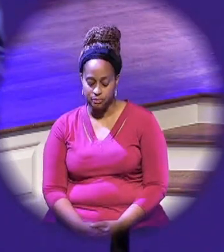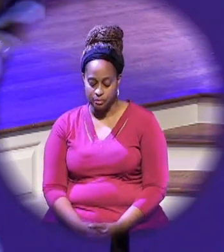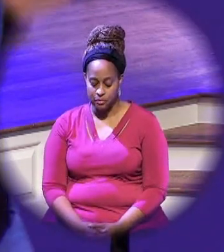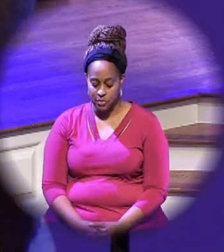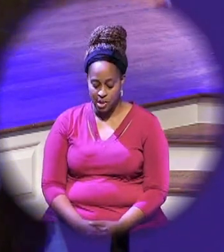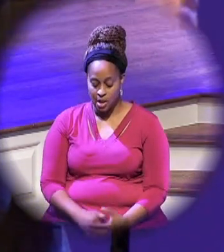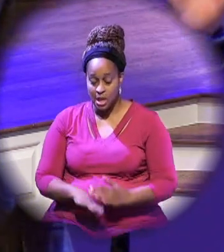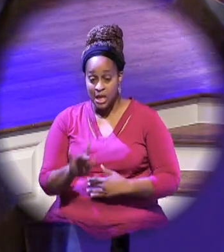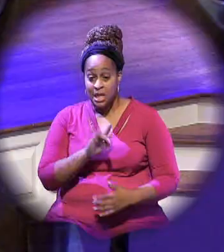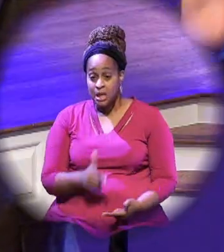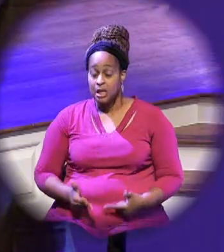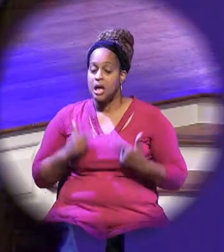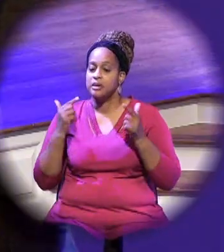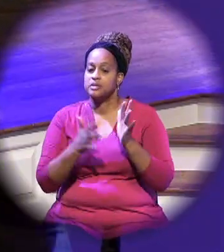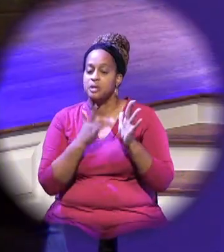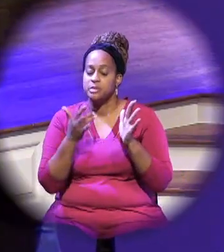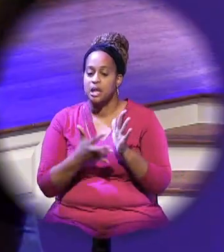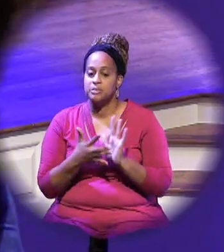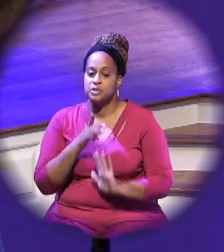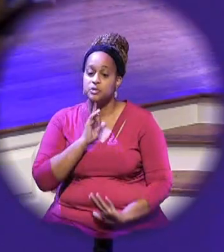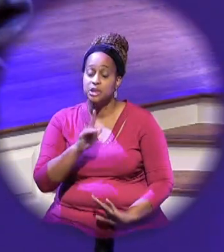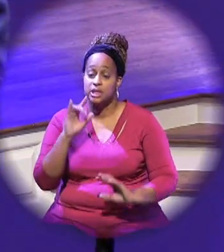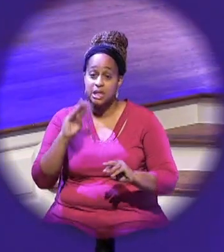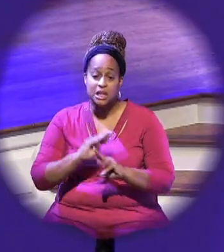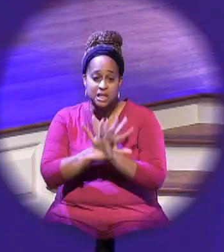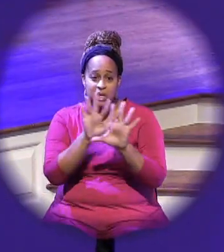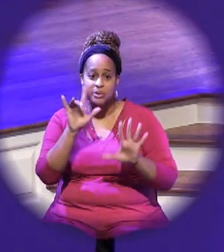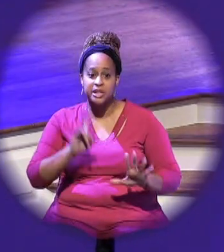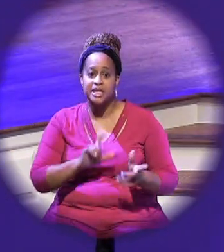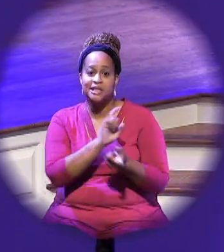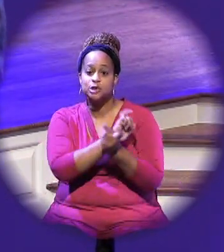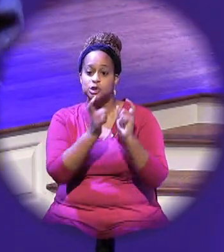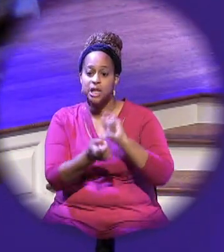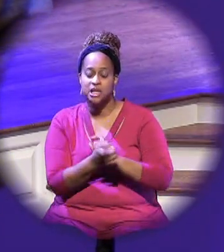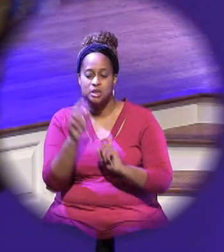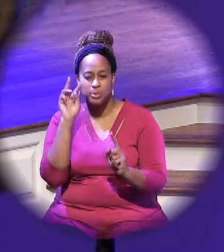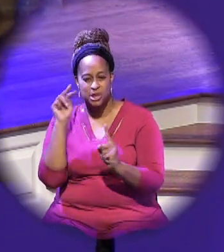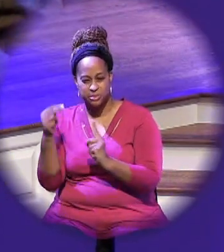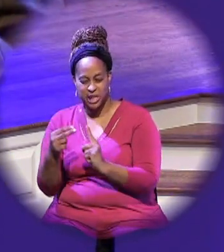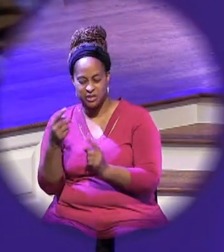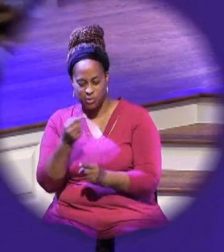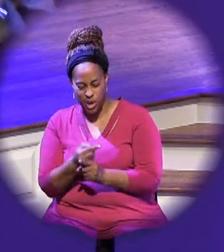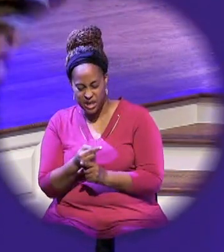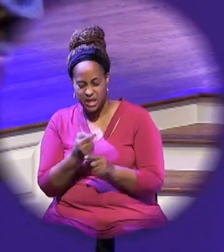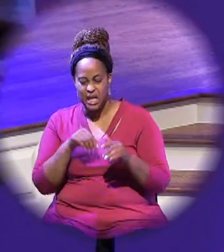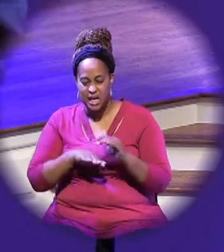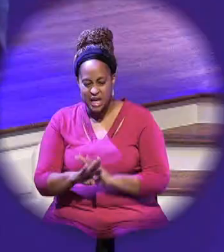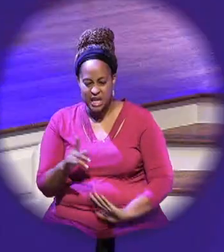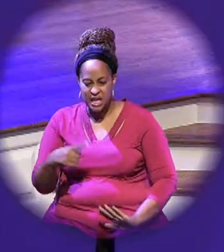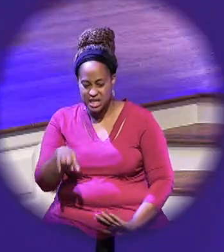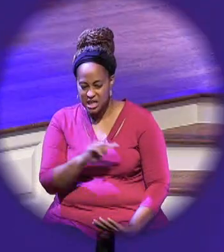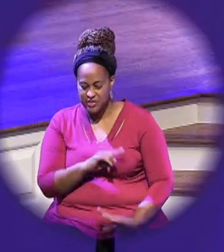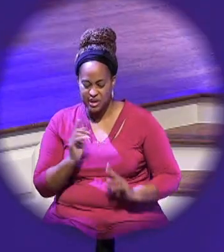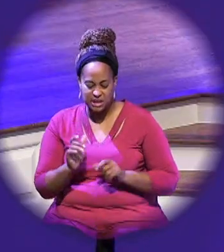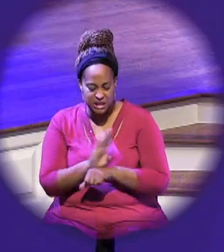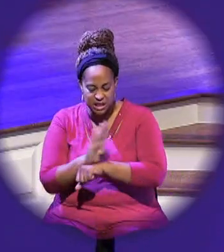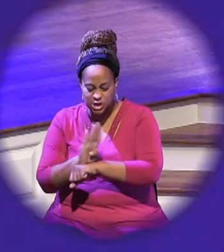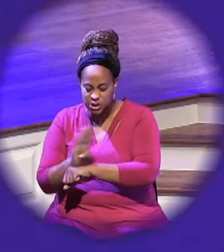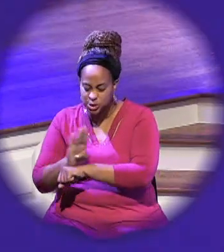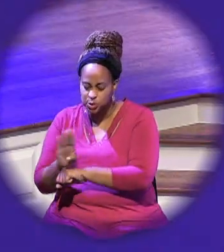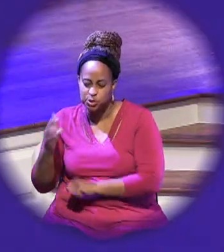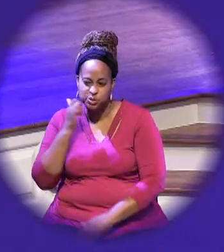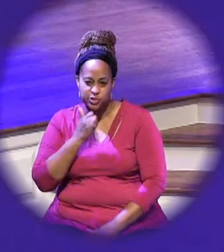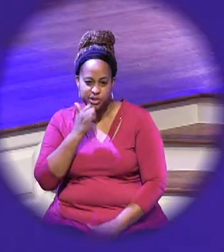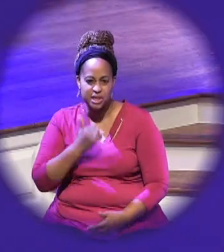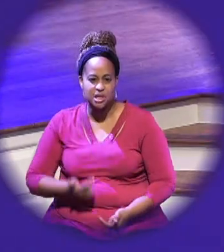In life, sometimes to really get clarity, we need a change of perspective, don't we? Just in the hustle and bustle of everyday life,